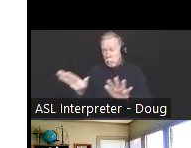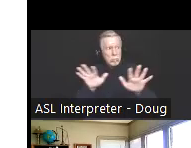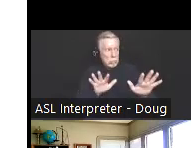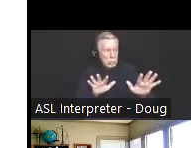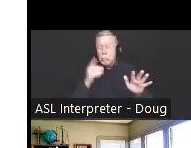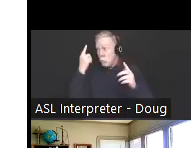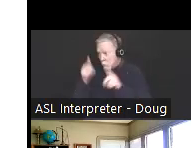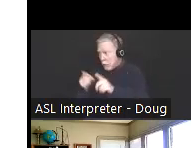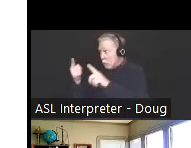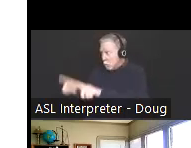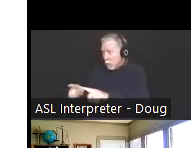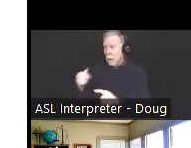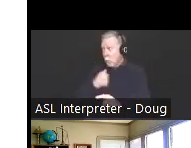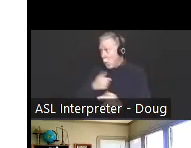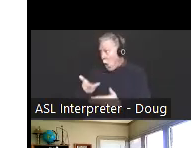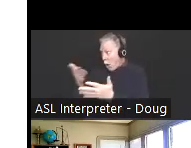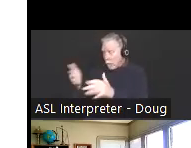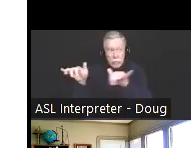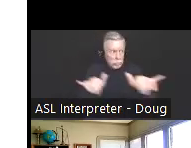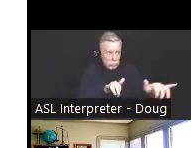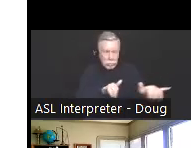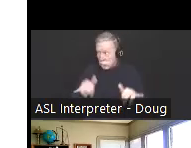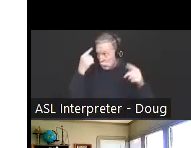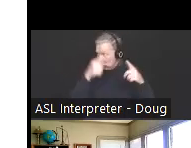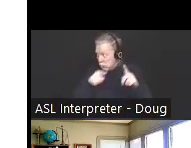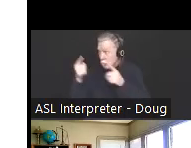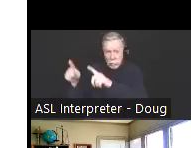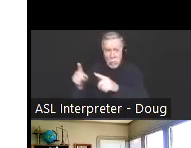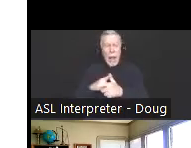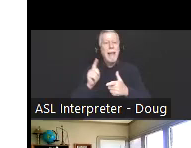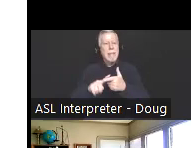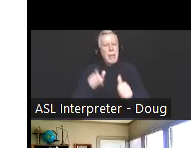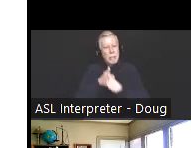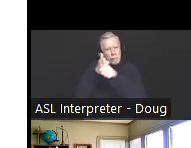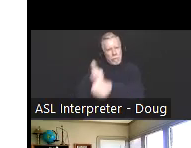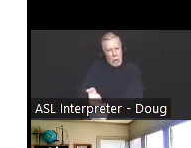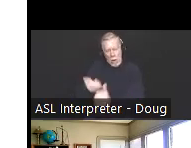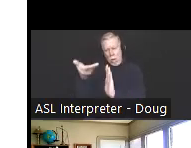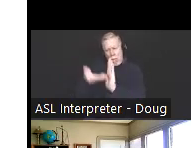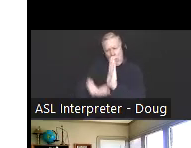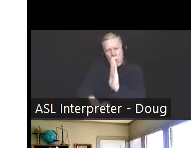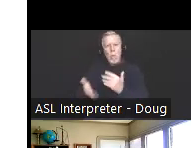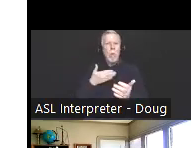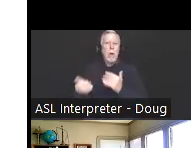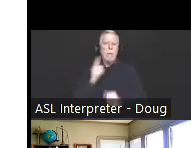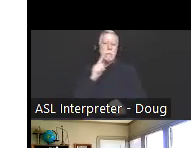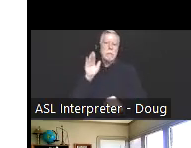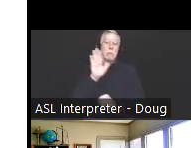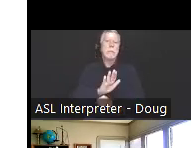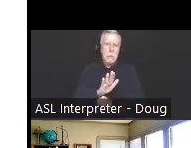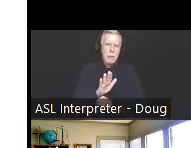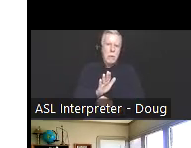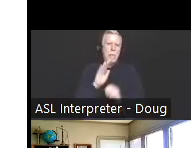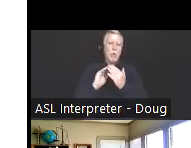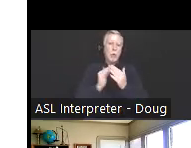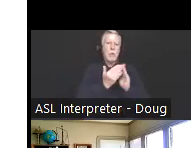offering, and then to behave consistently with whatever that level of community engagement is that you've promised. And again,